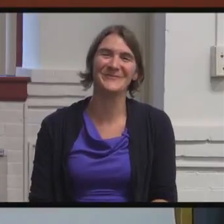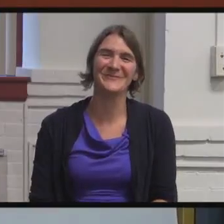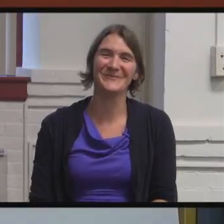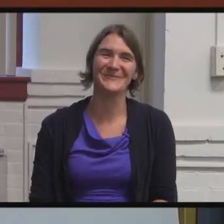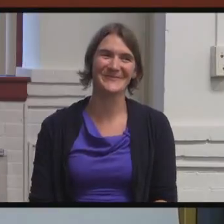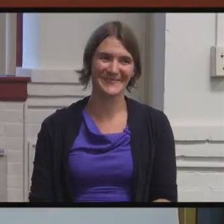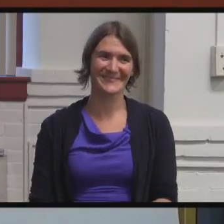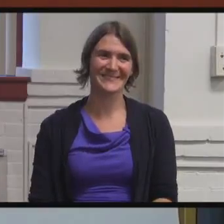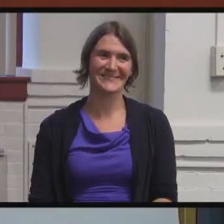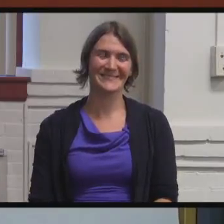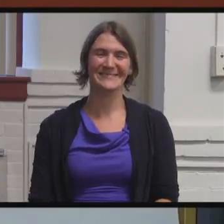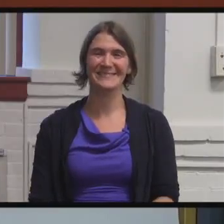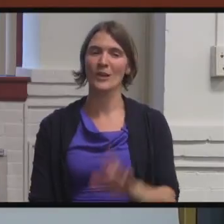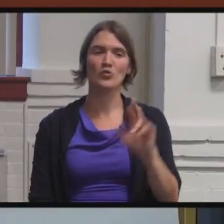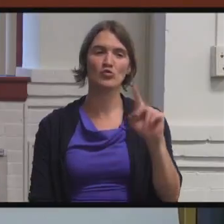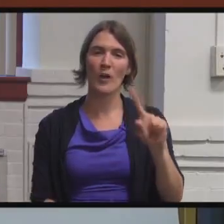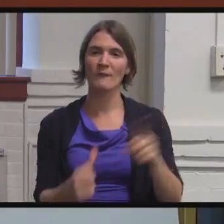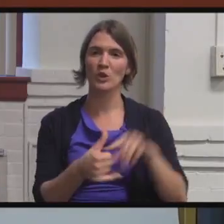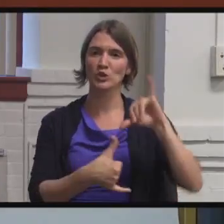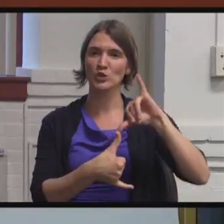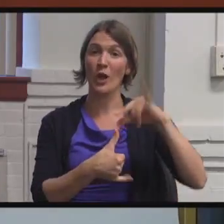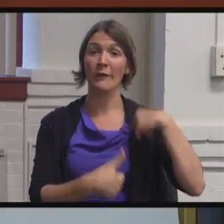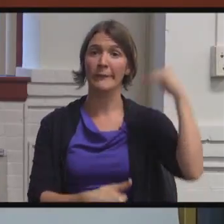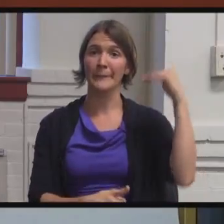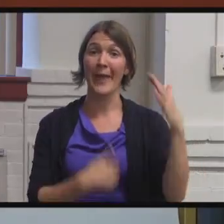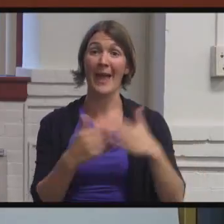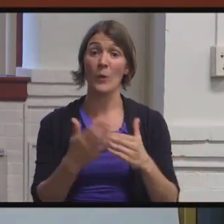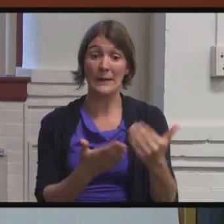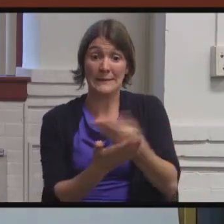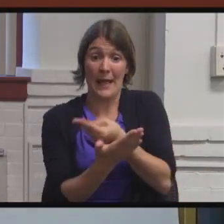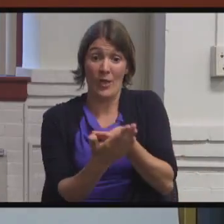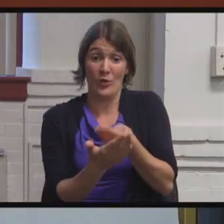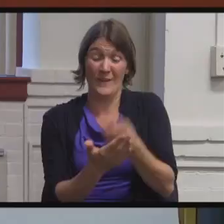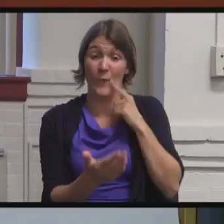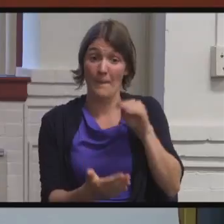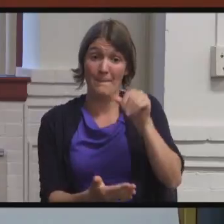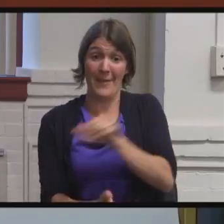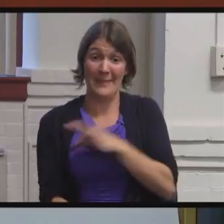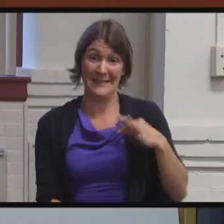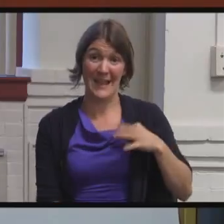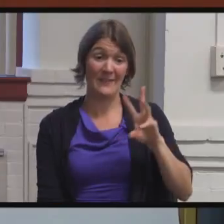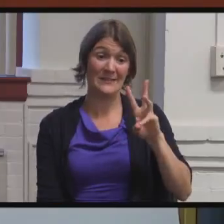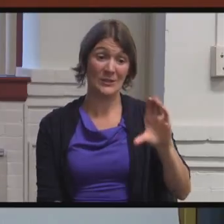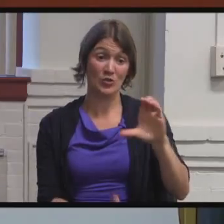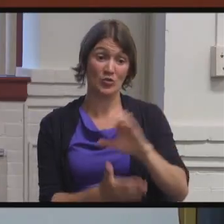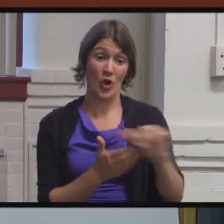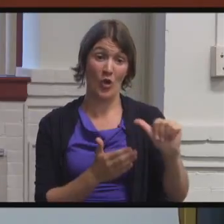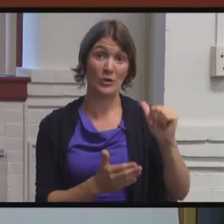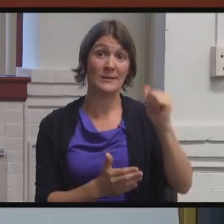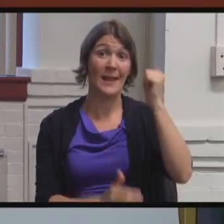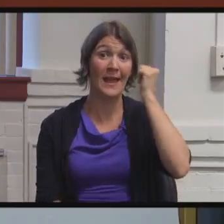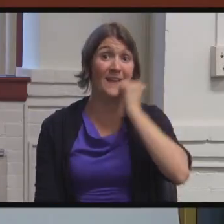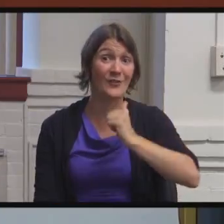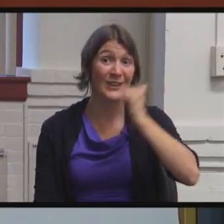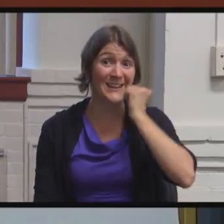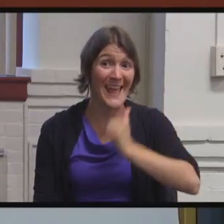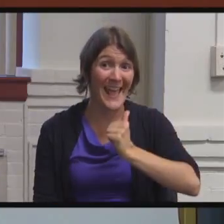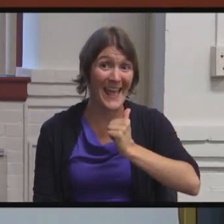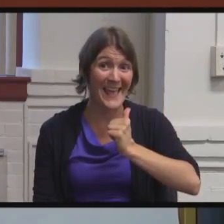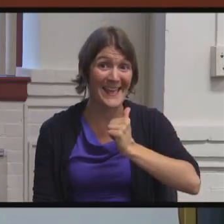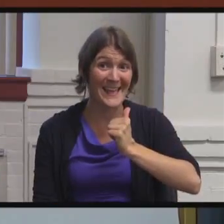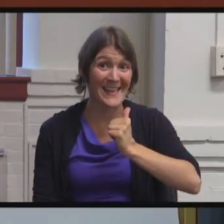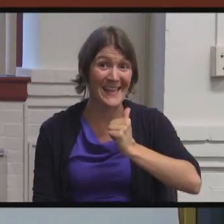thanks, Rod. Salaries alone would probably cost in the ballpark of $600 a day.